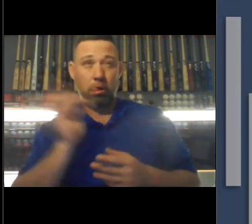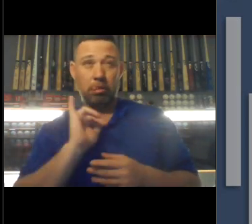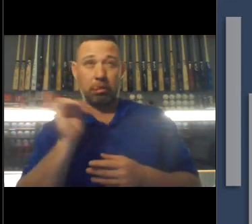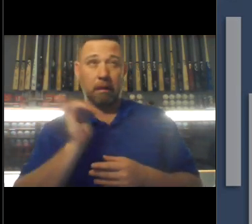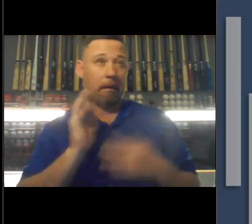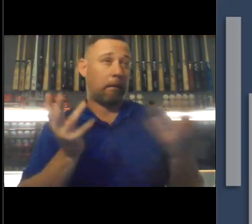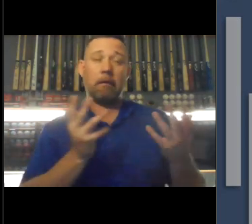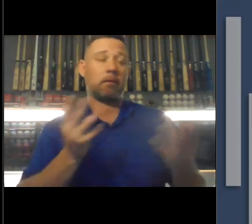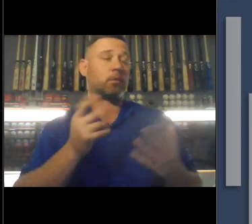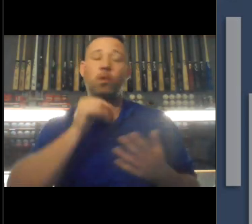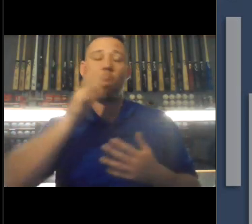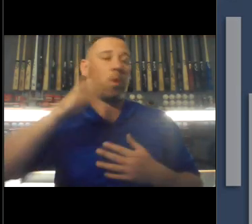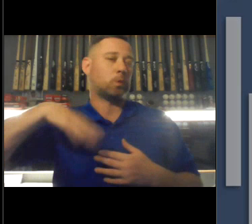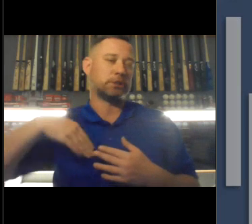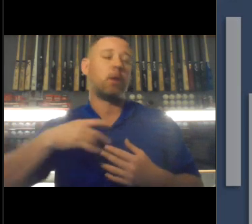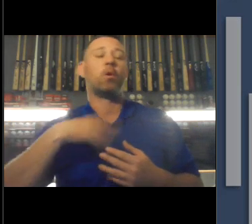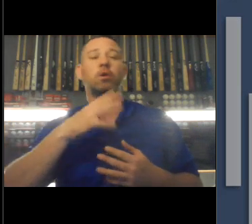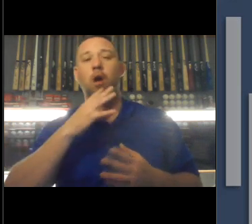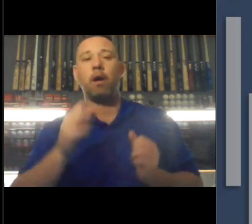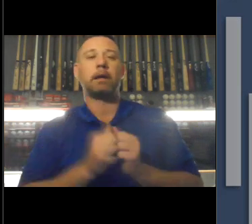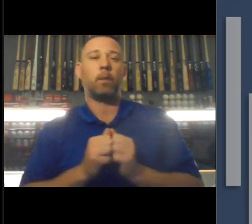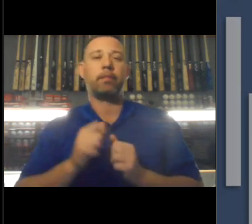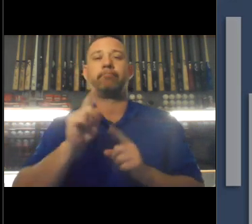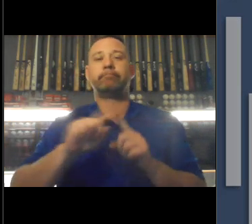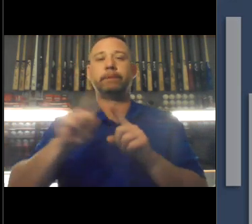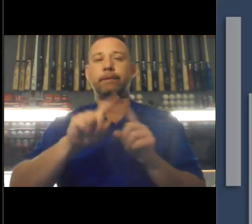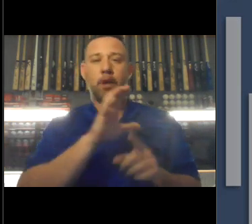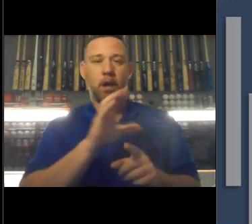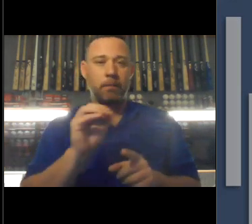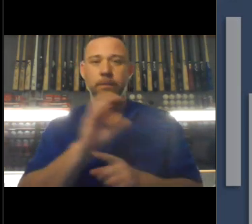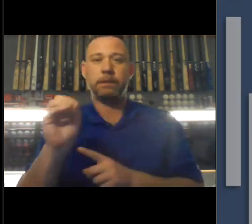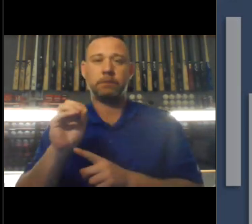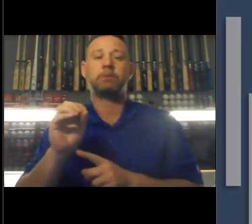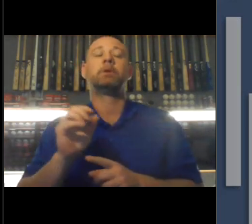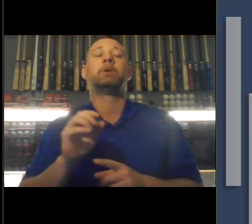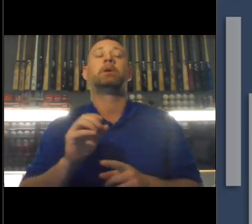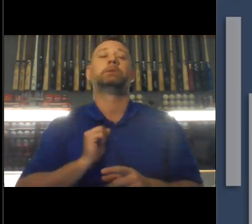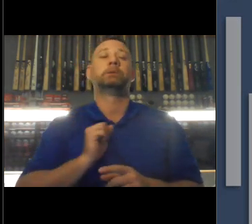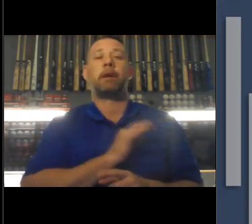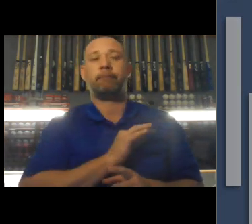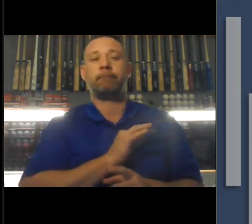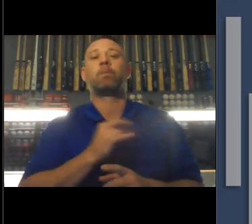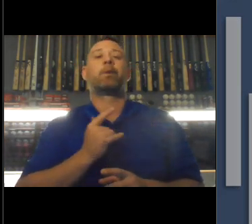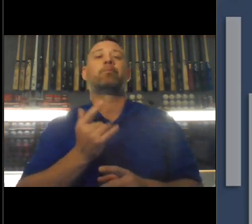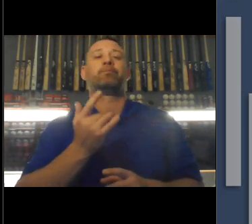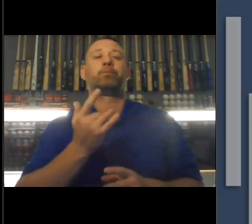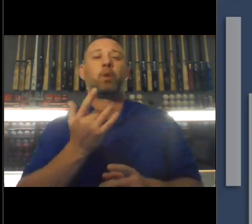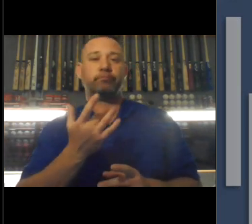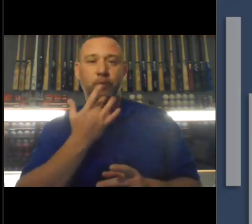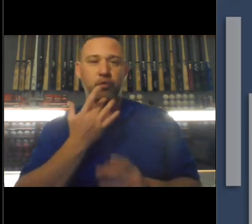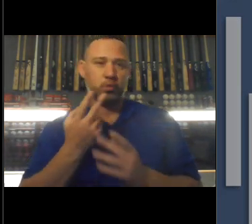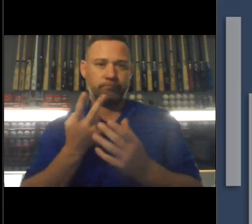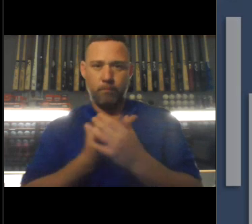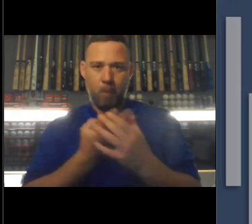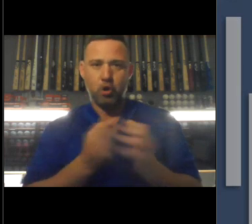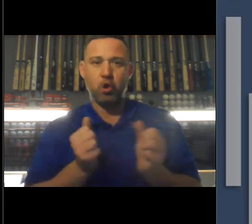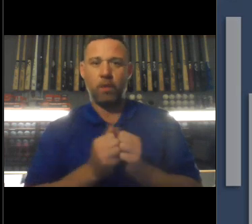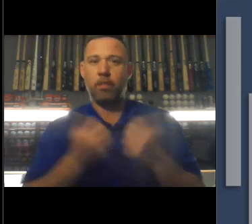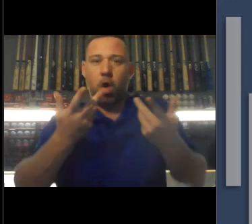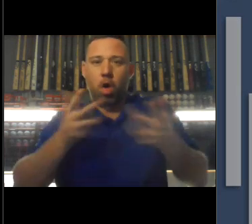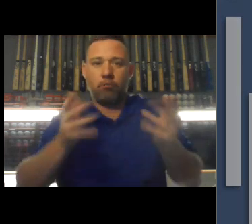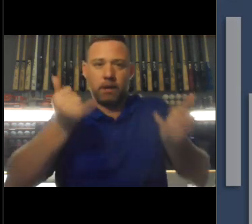We're talking to South Coast AQMD. We talked to CalSTART staff because we'd rather partner with an existing program, right, than create